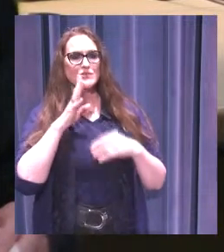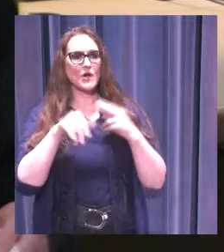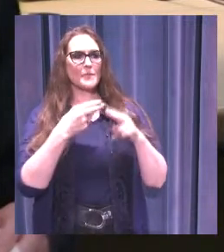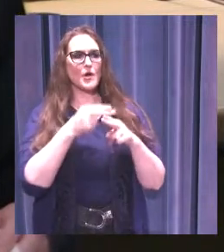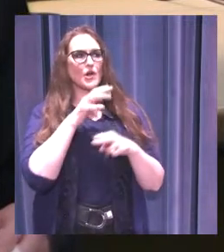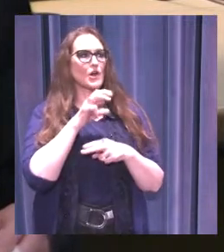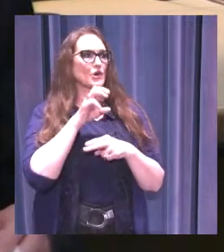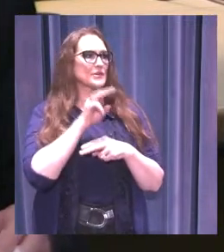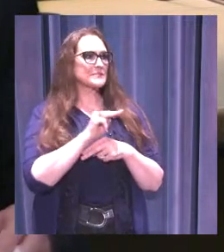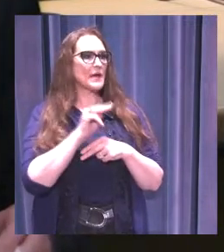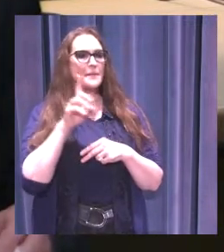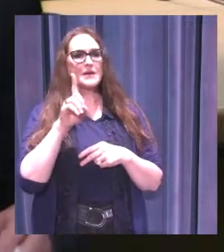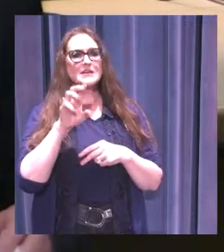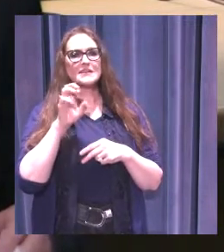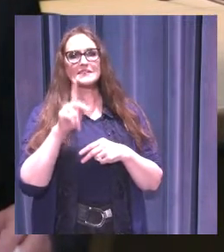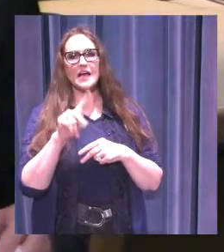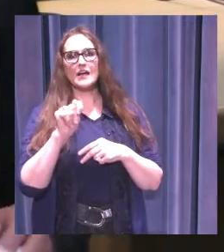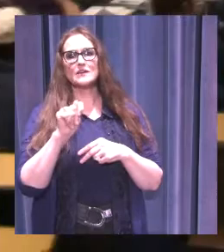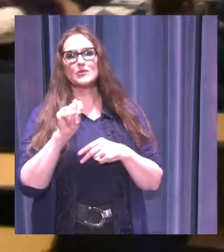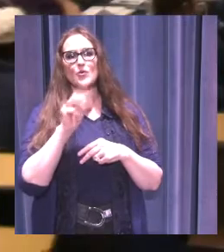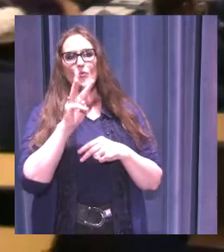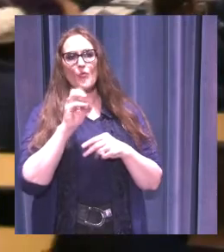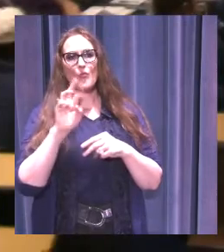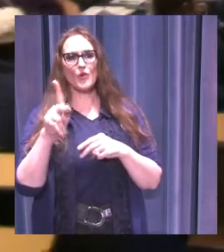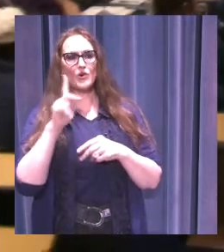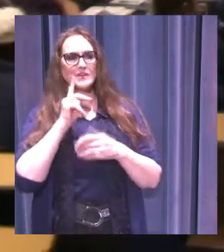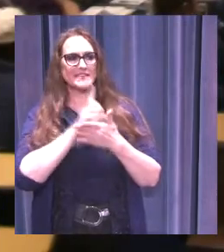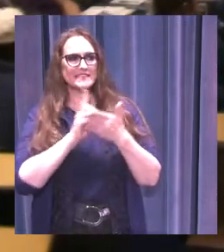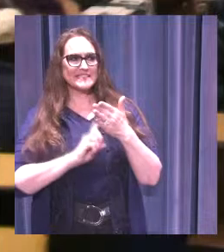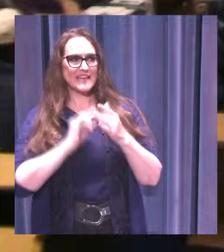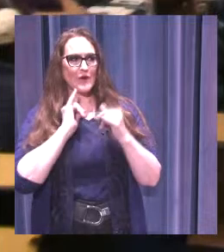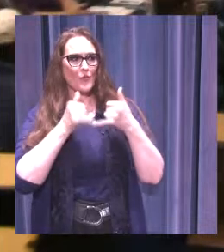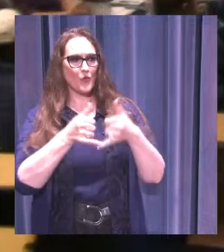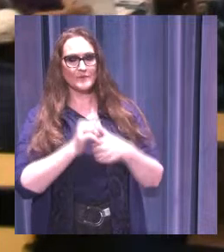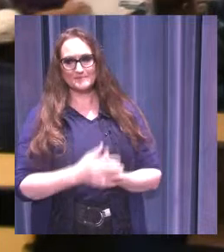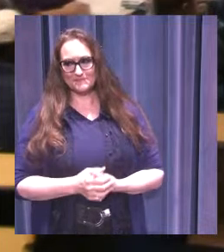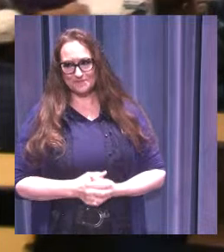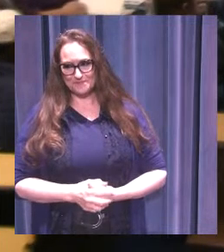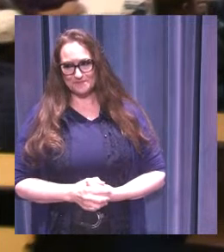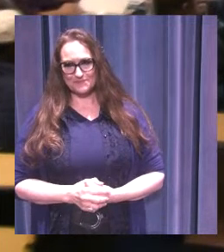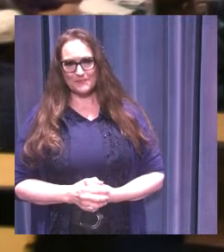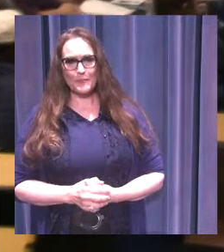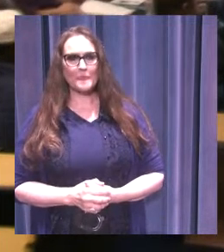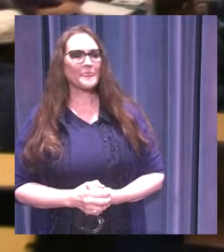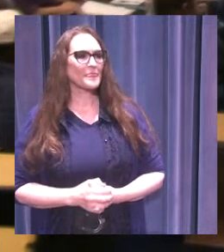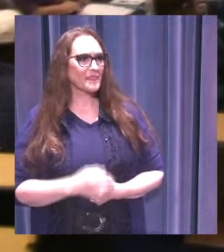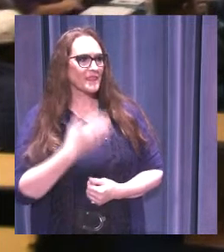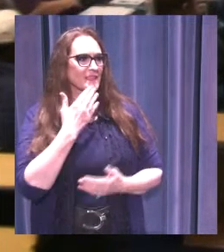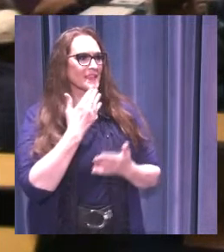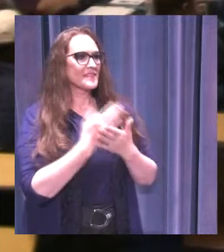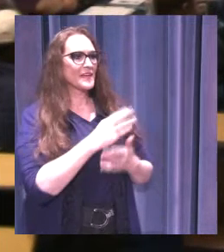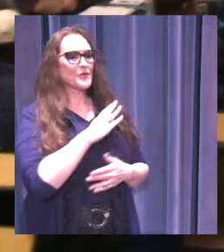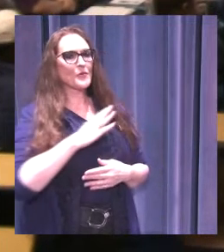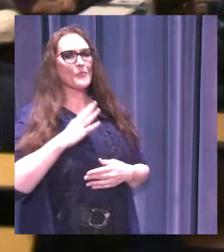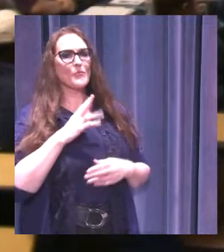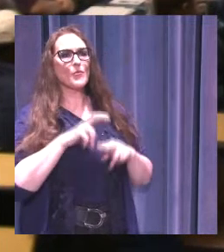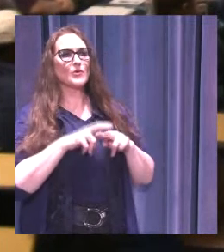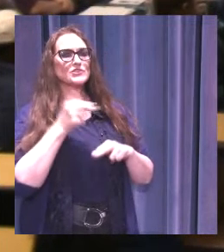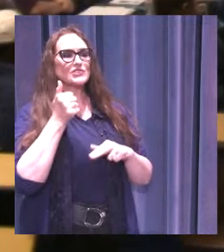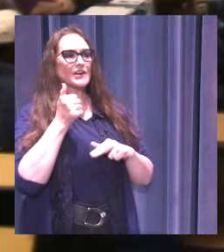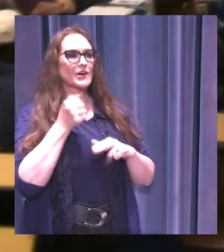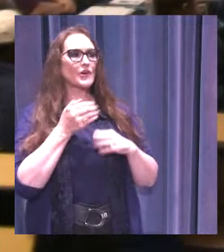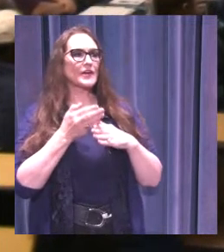Mott Ductwork Design Award. Rod. Thank you. Board Chair, Interim